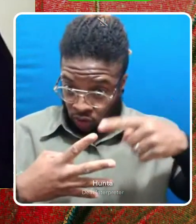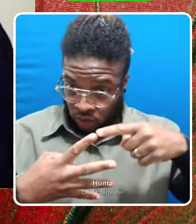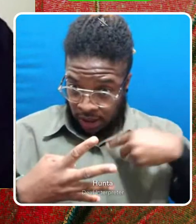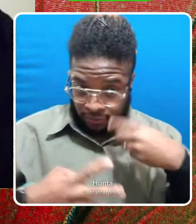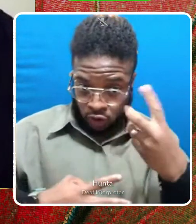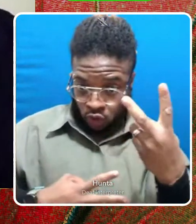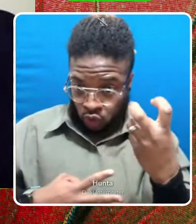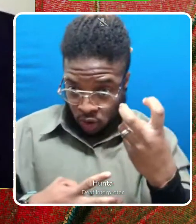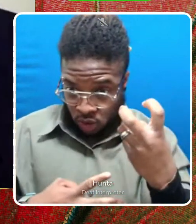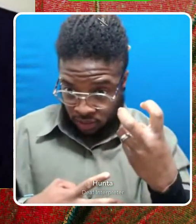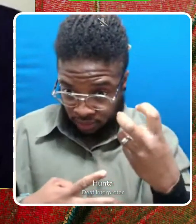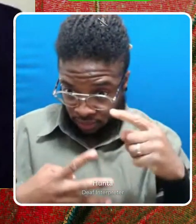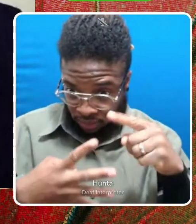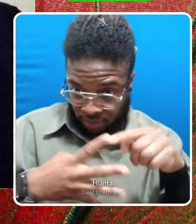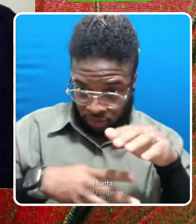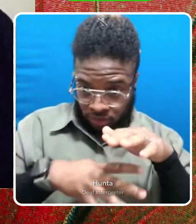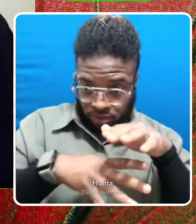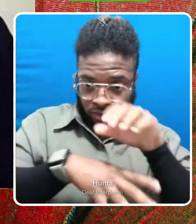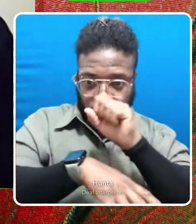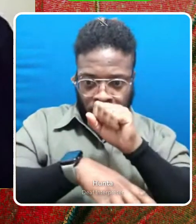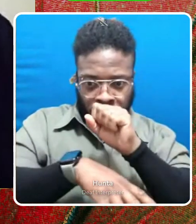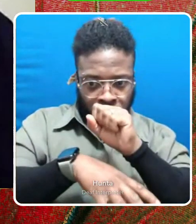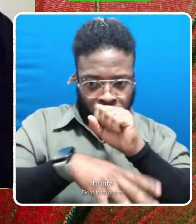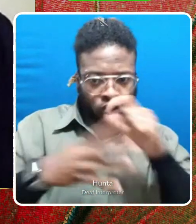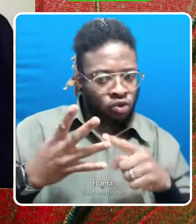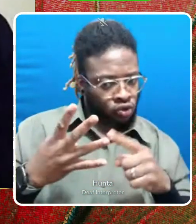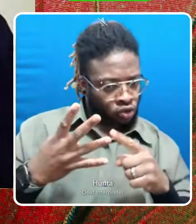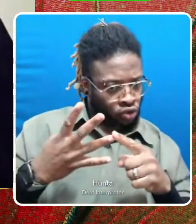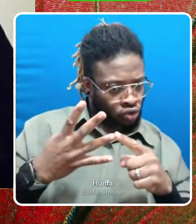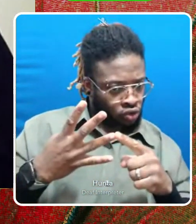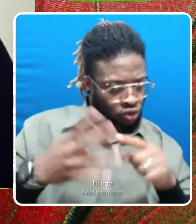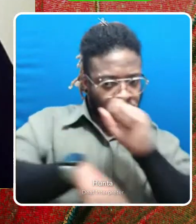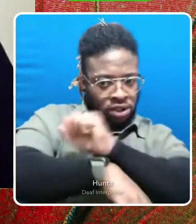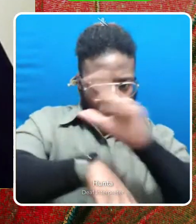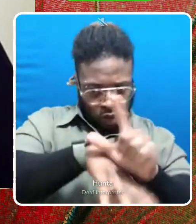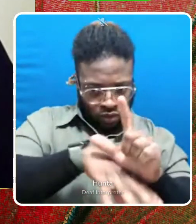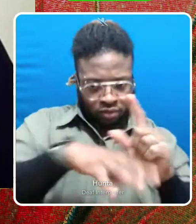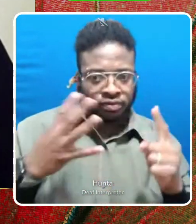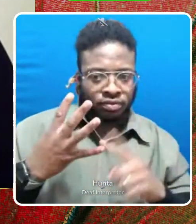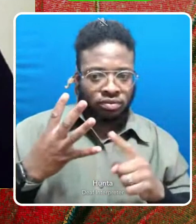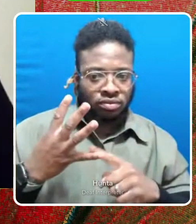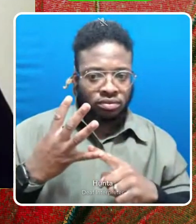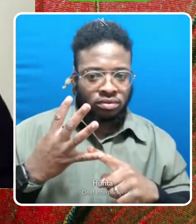Louis. Fourth, we have Minds of Poetry.